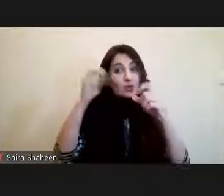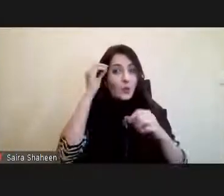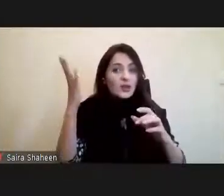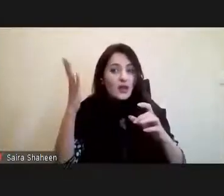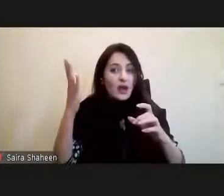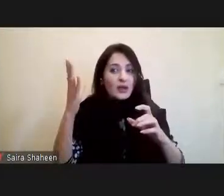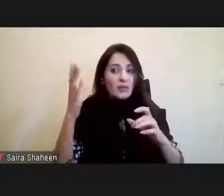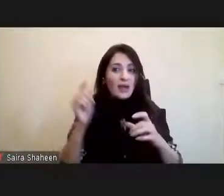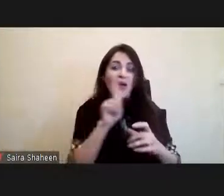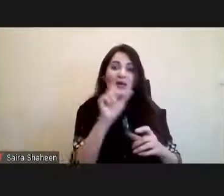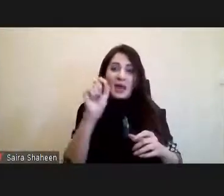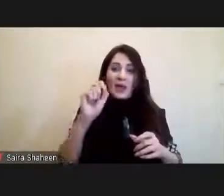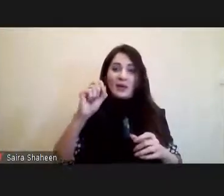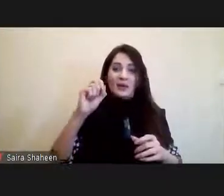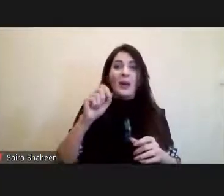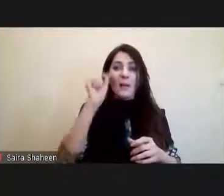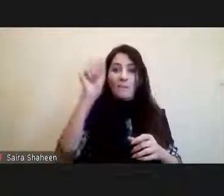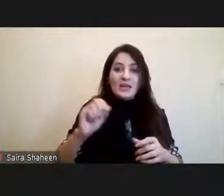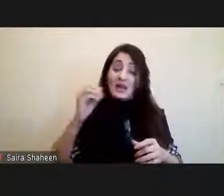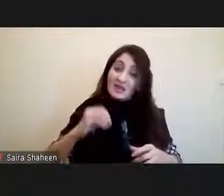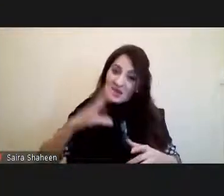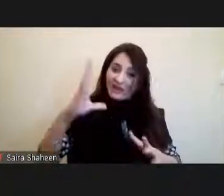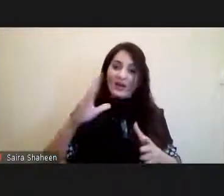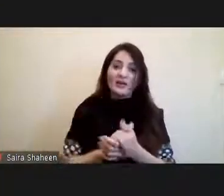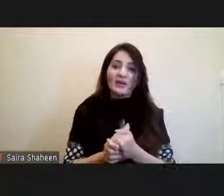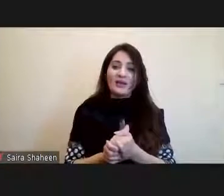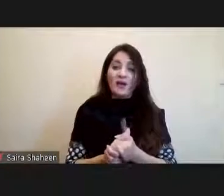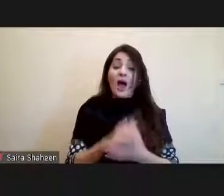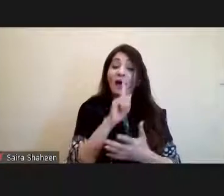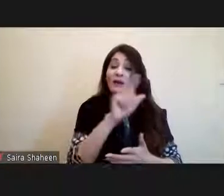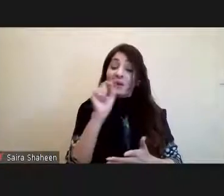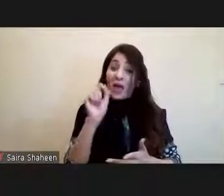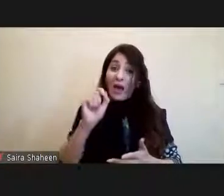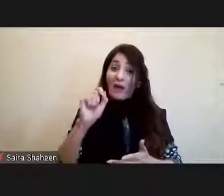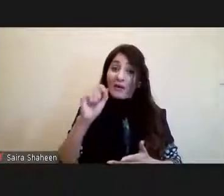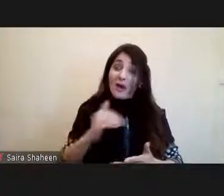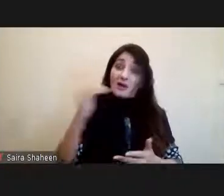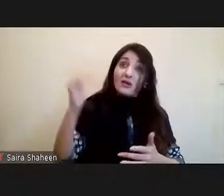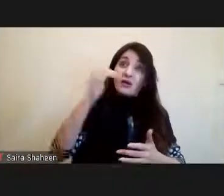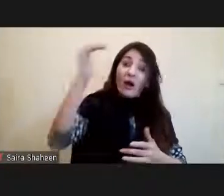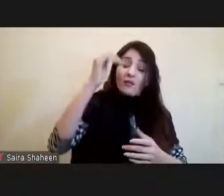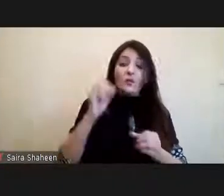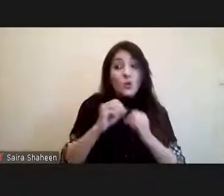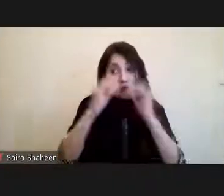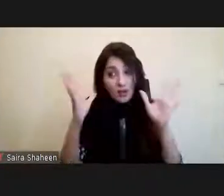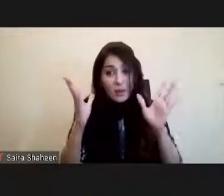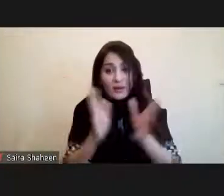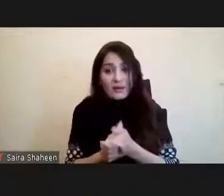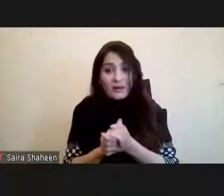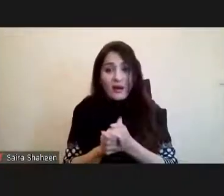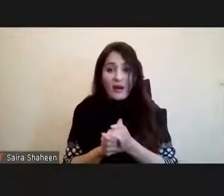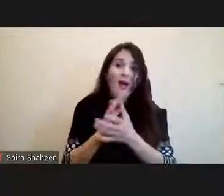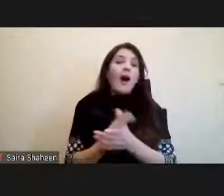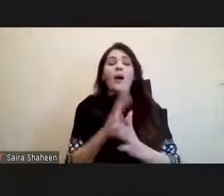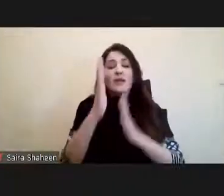times. We also know that the importance of sign language for the deaf and hard of hearing community, and recently took our accessibility research team